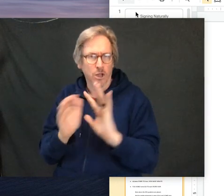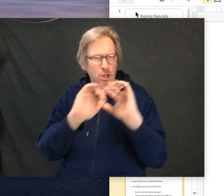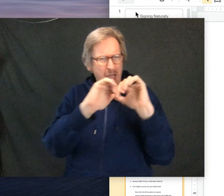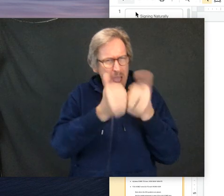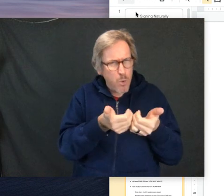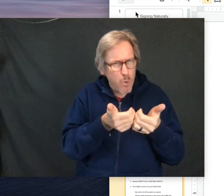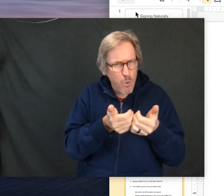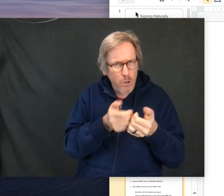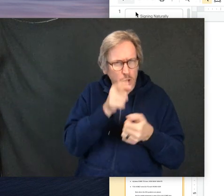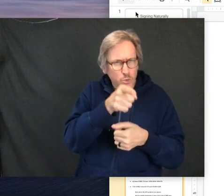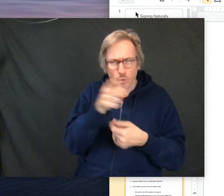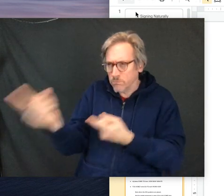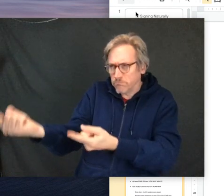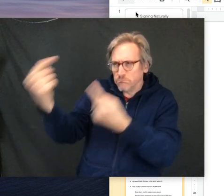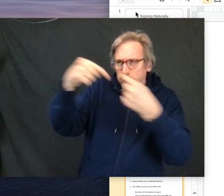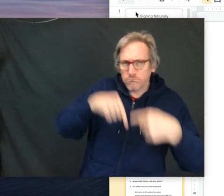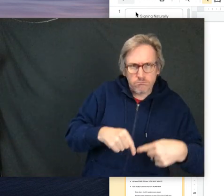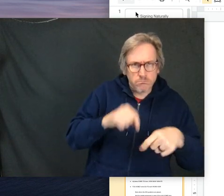end.